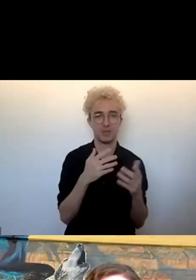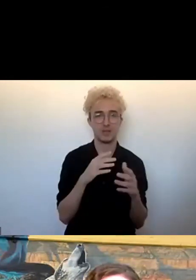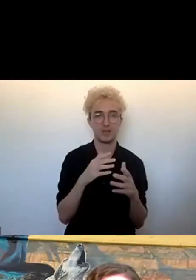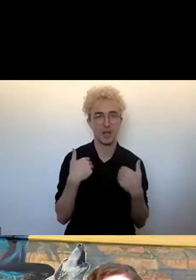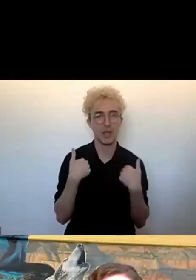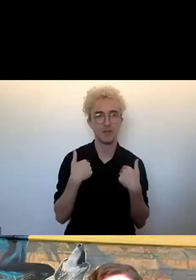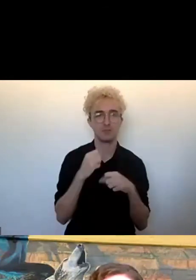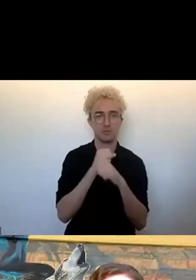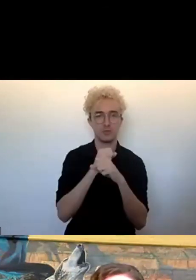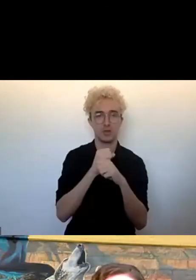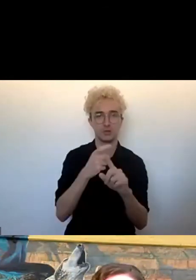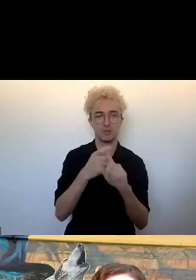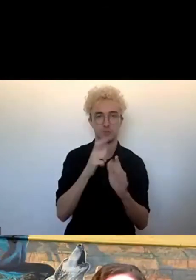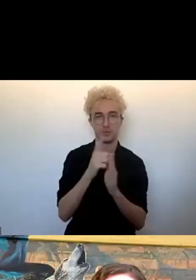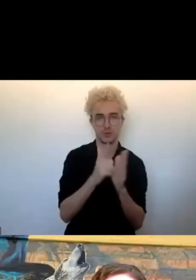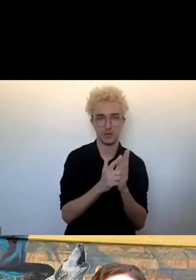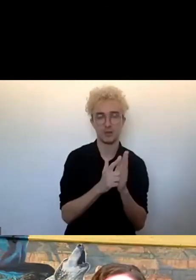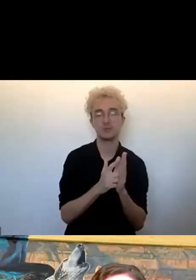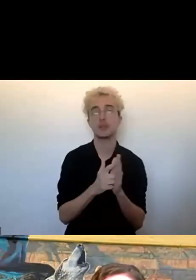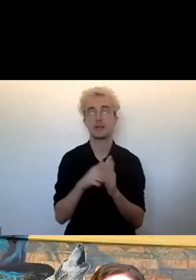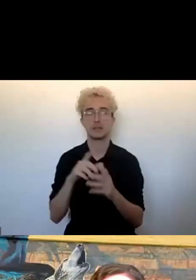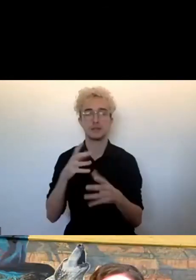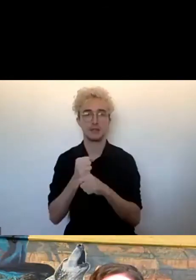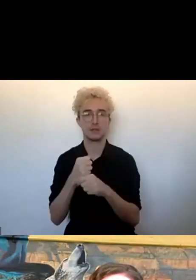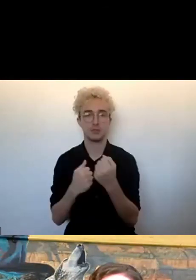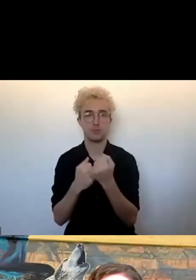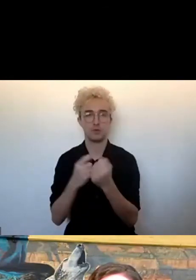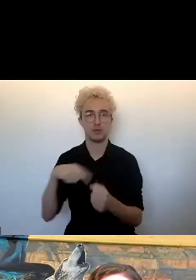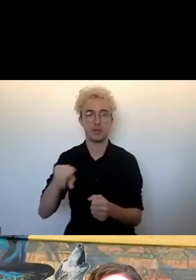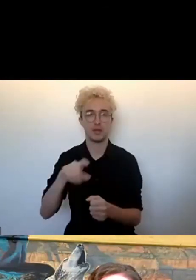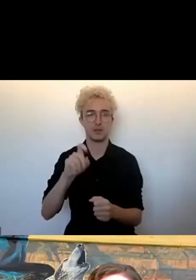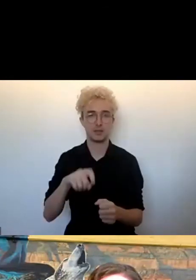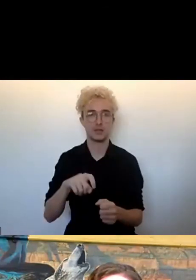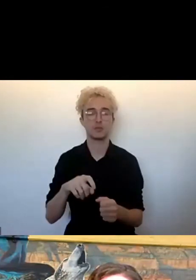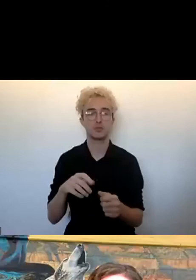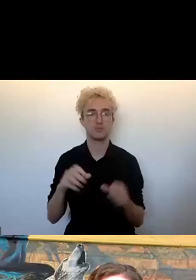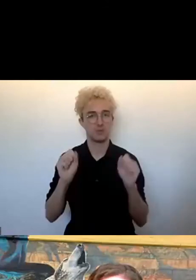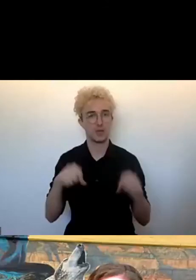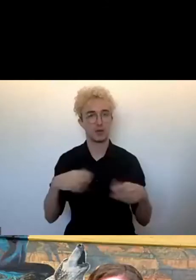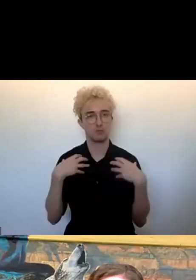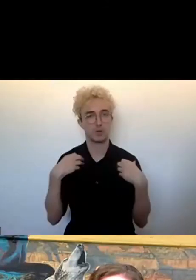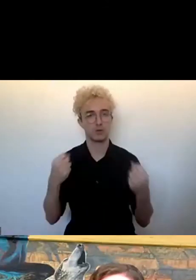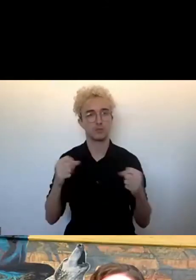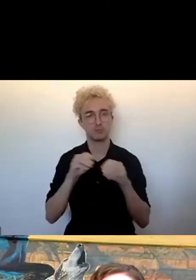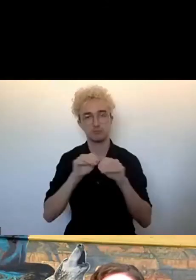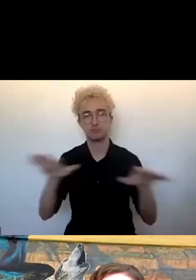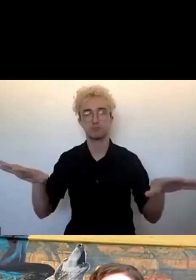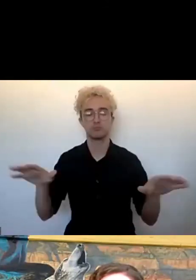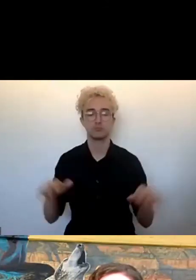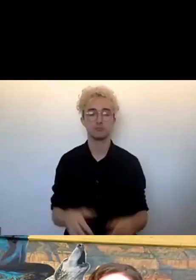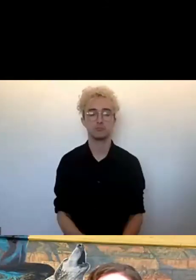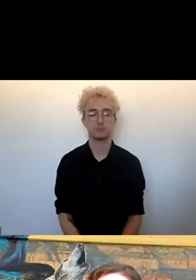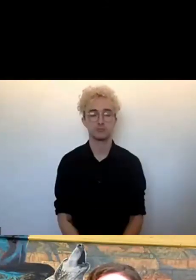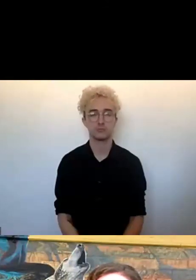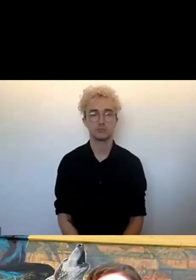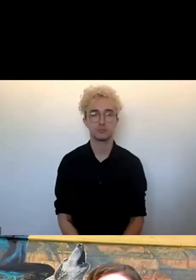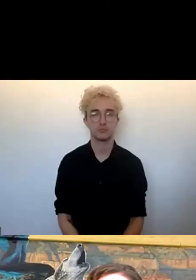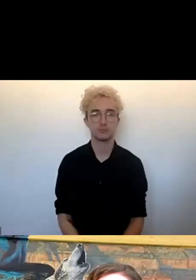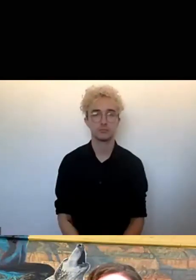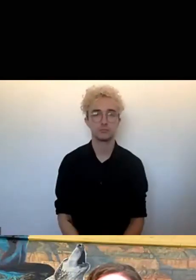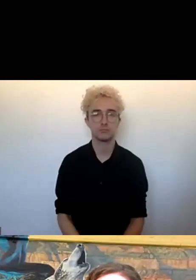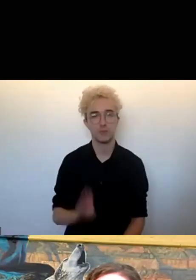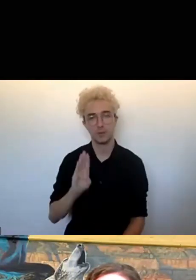law and get the support that they need to meaningfully recover in the wild. Yeah, absolutely. I mean, we all know